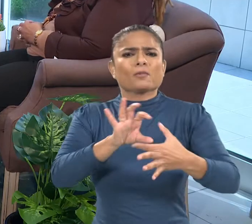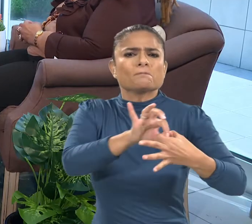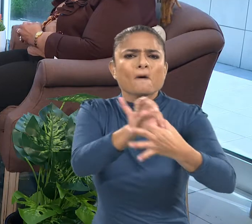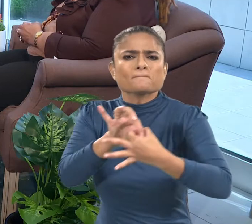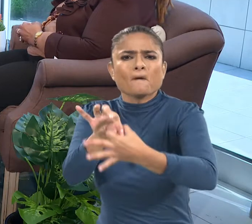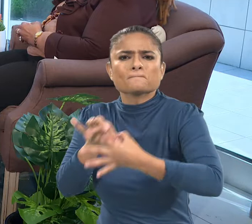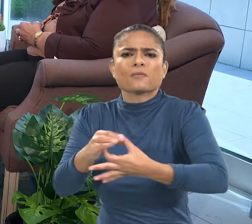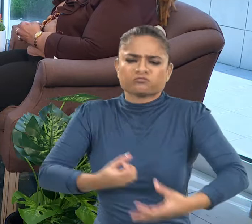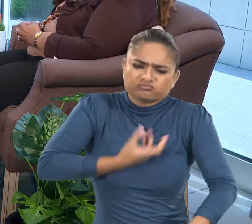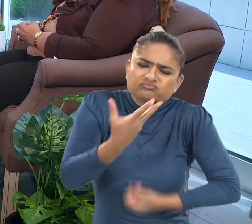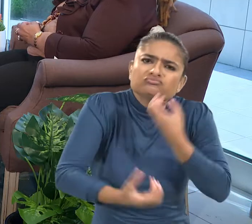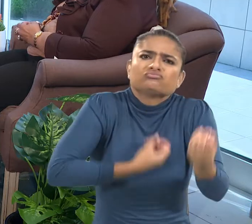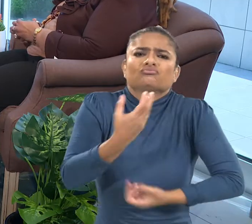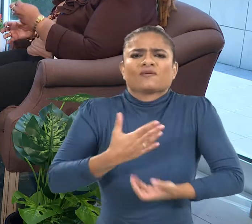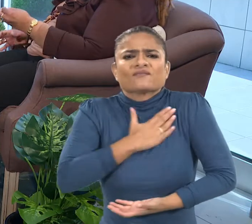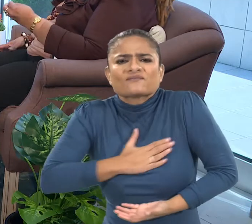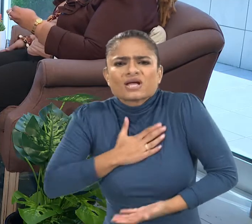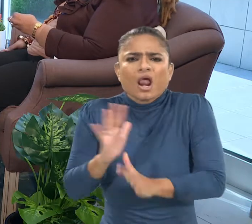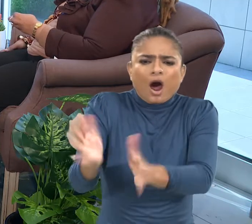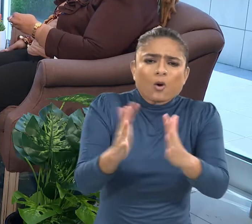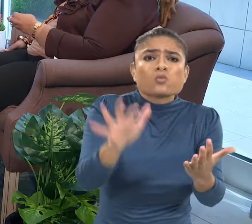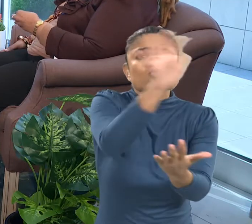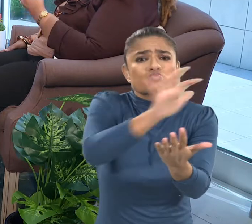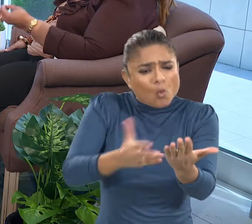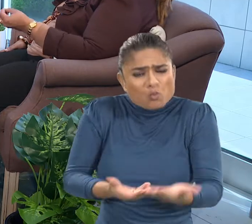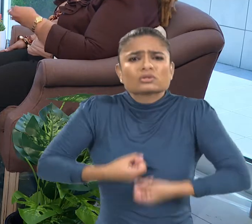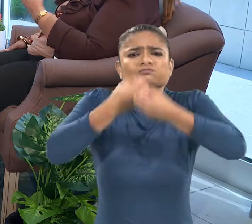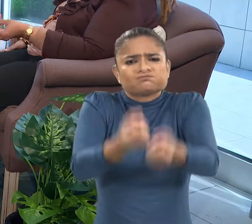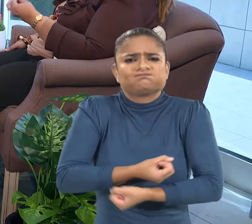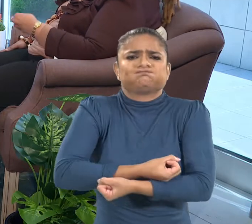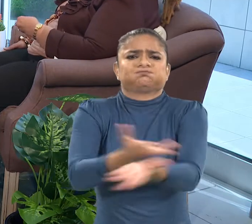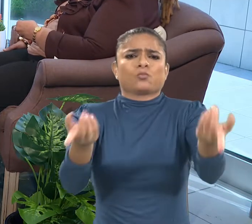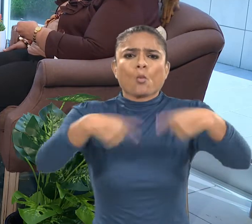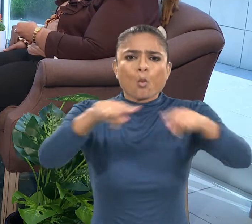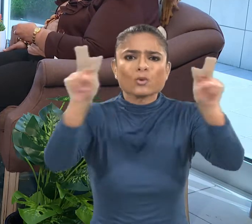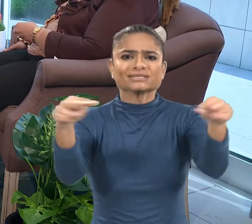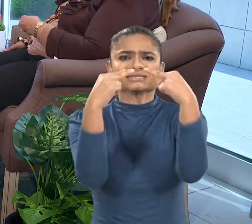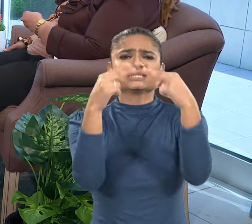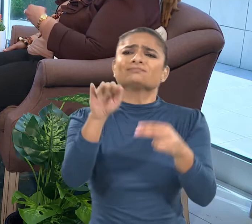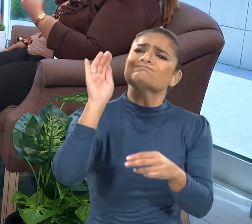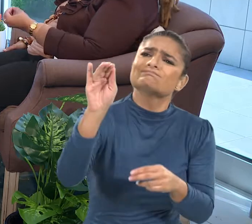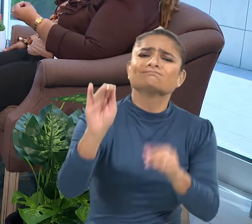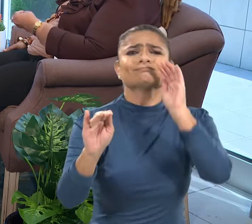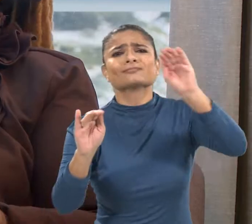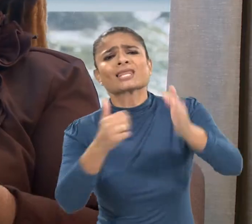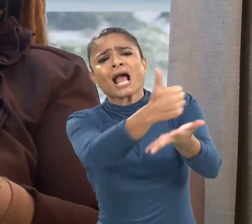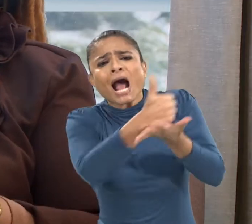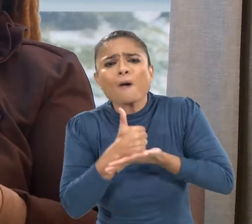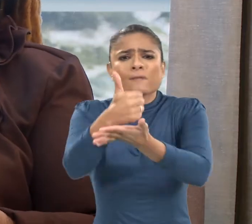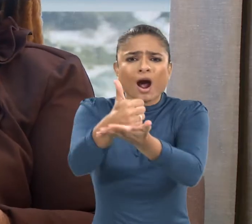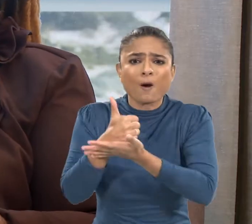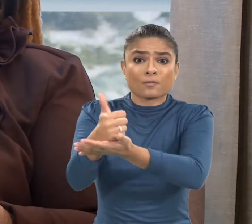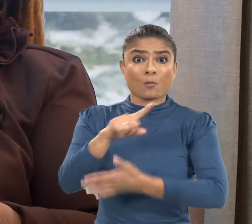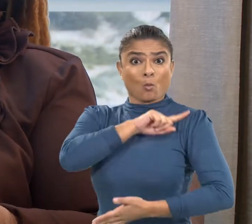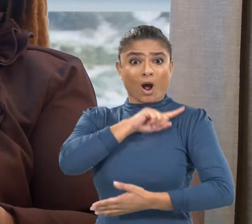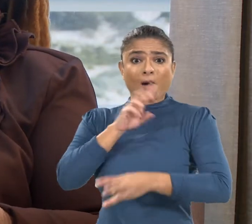children with disability, and go there and tell them, put your story on the table and tell them you need